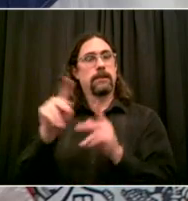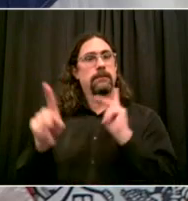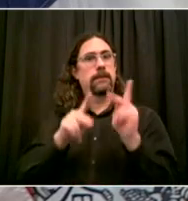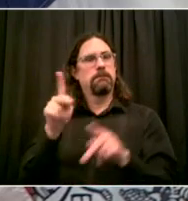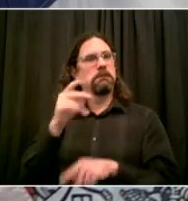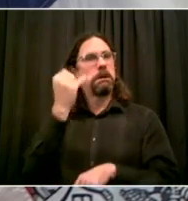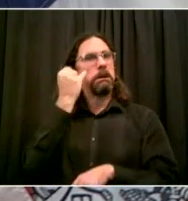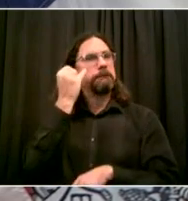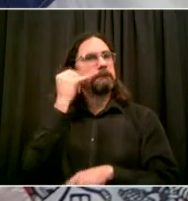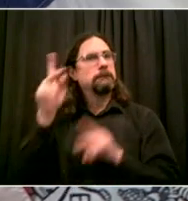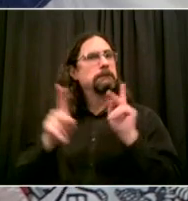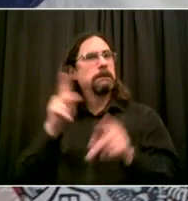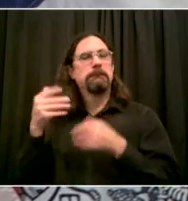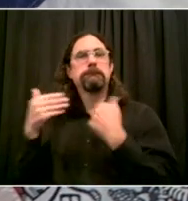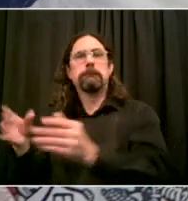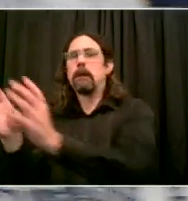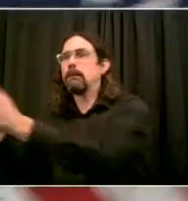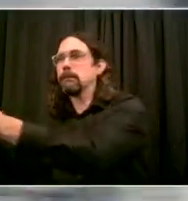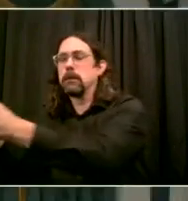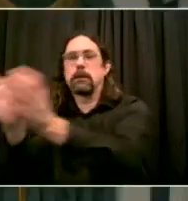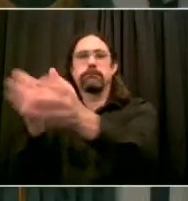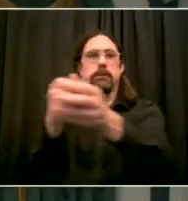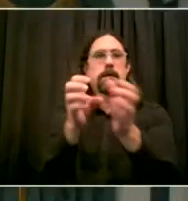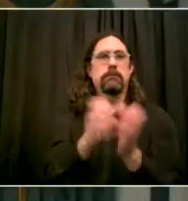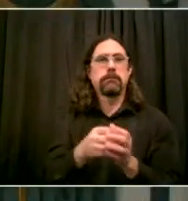But let me have Dr. Choksi and Dr. Long speak to that.